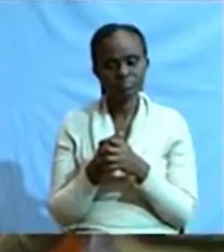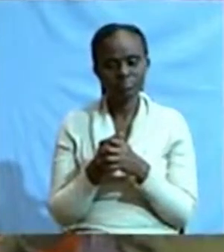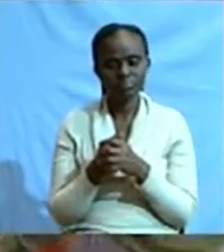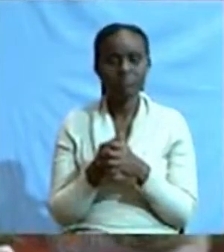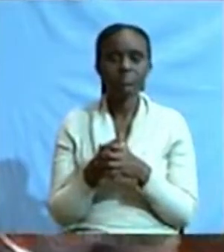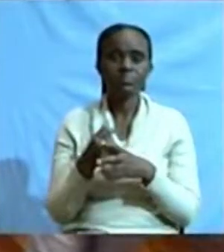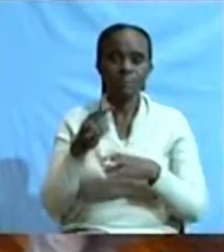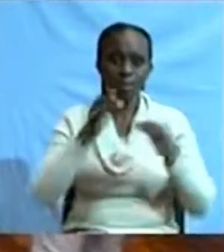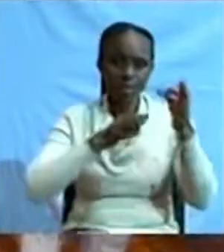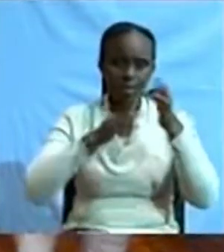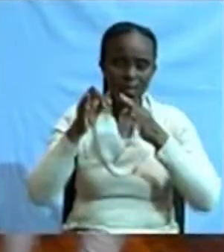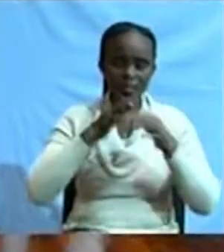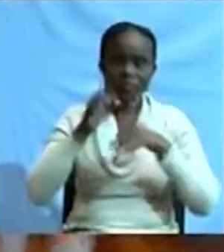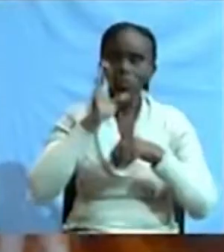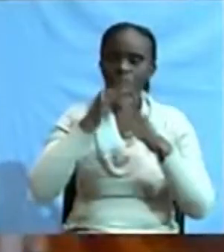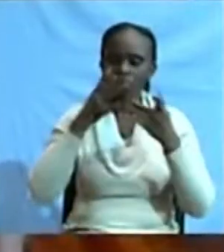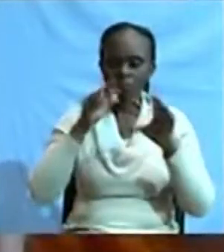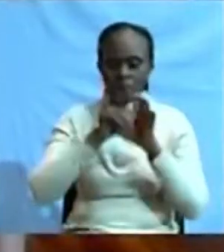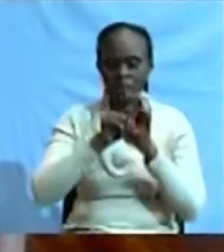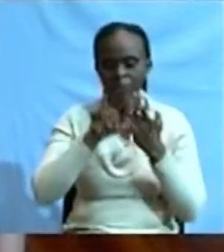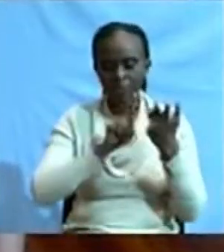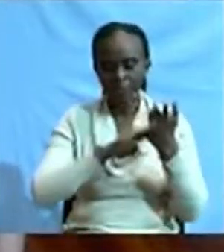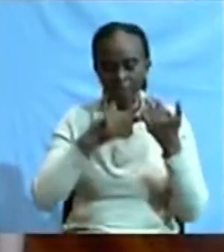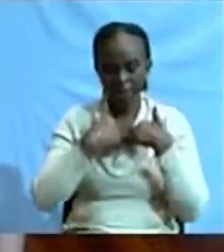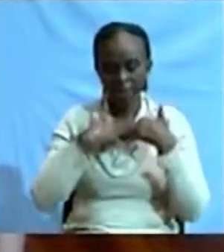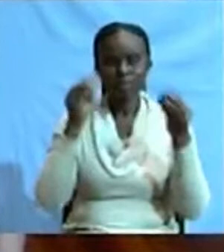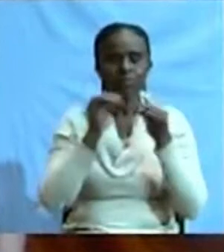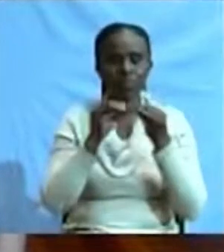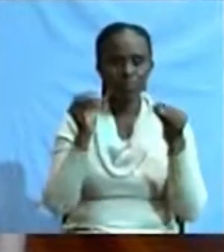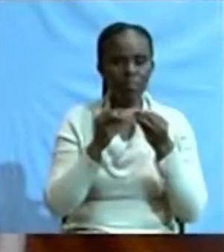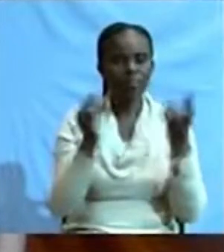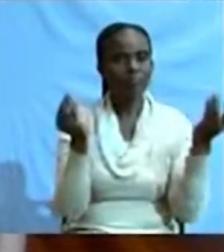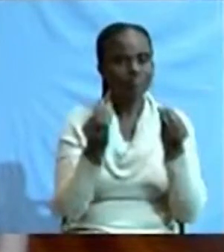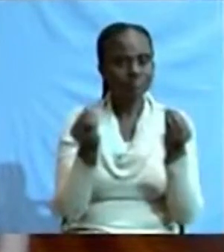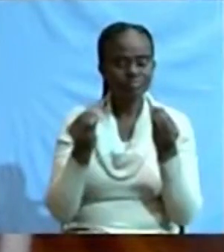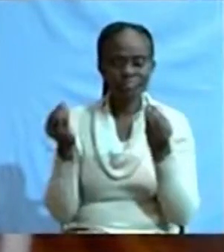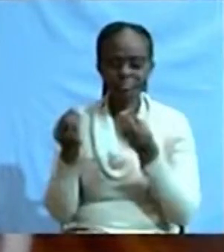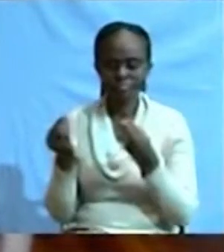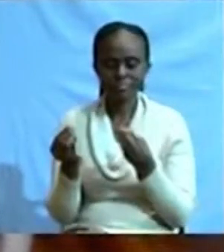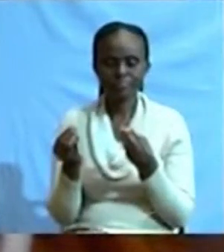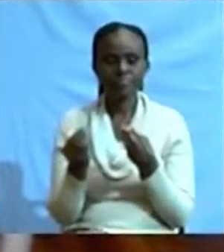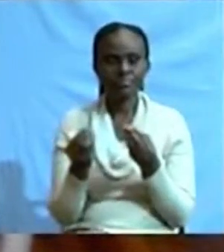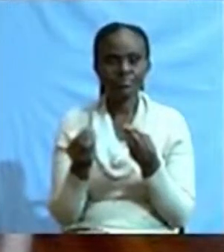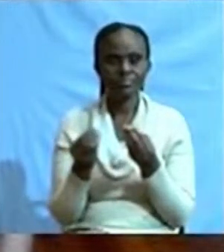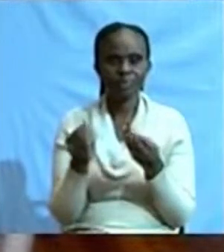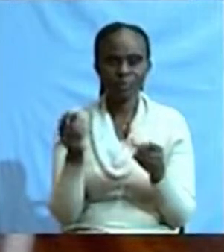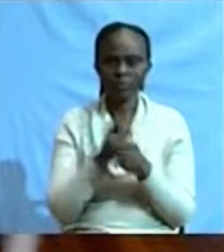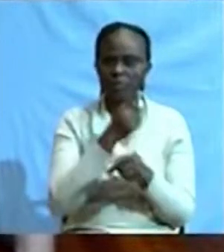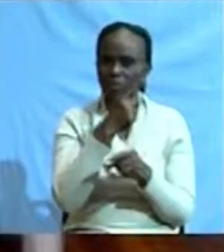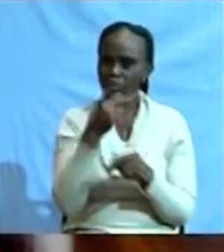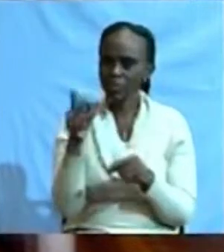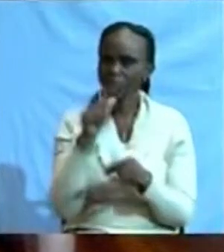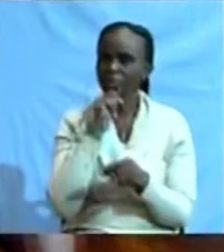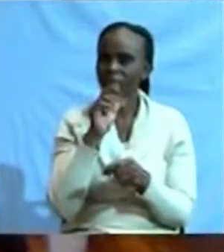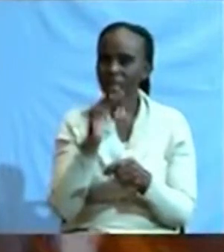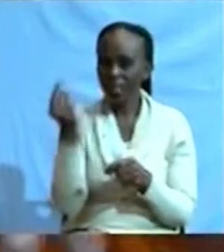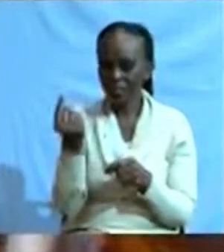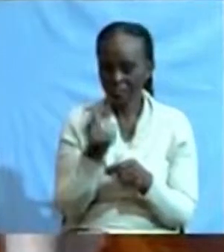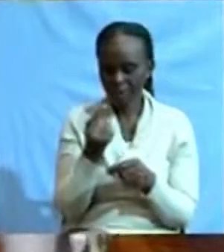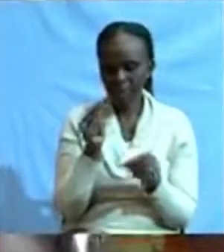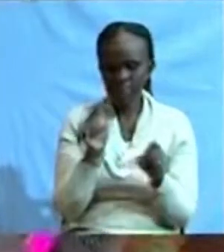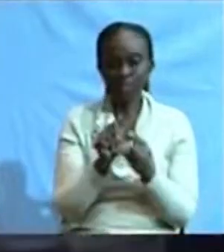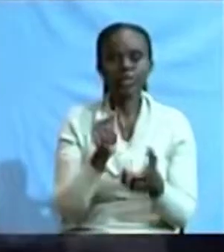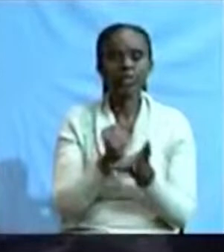As alluded to in the report, there was a lot of resistance by the property owners to come forward and settle